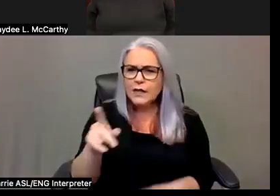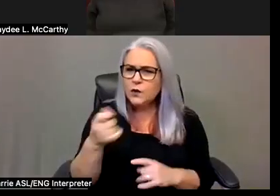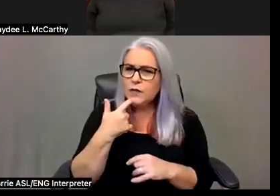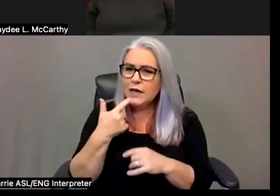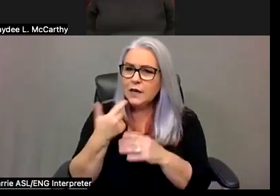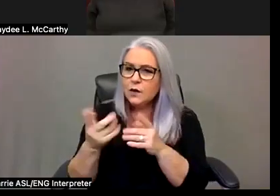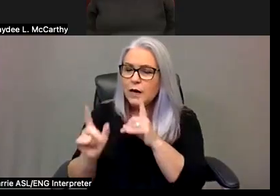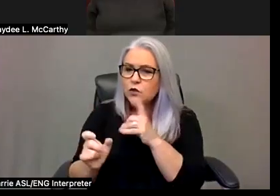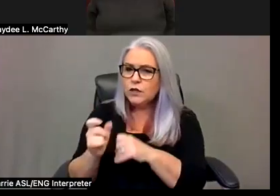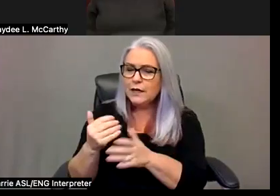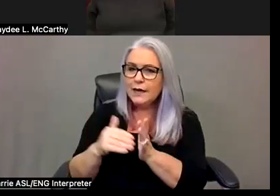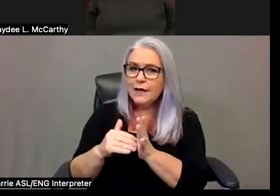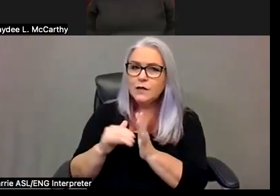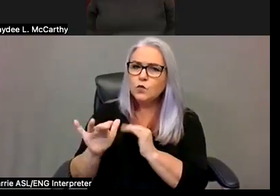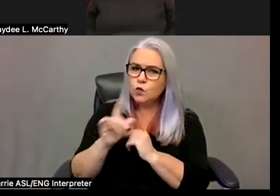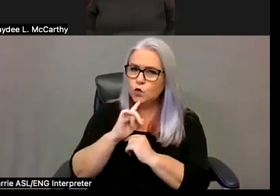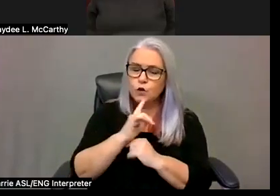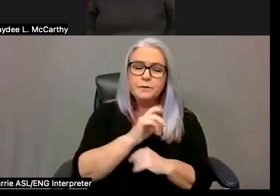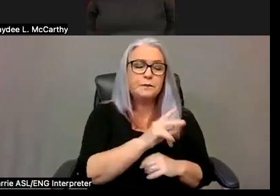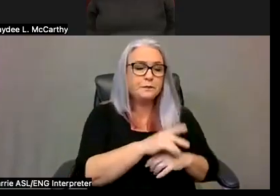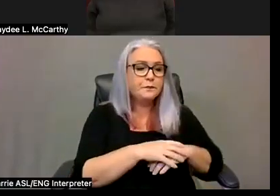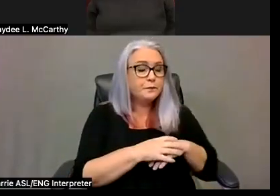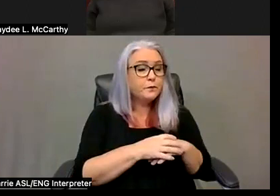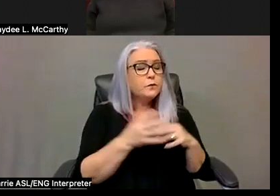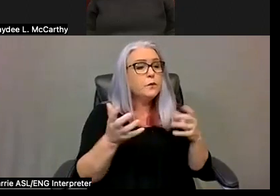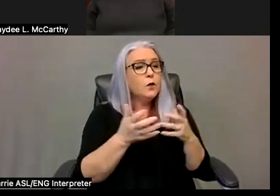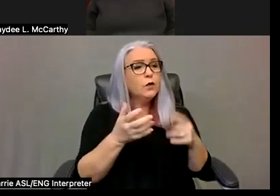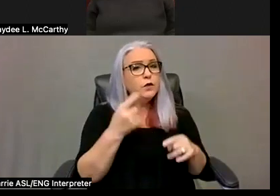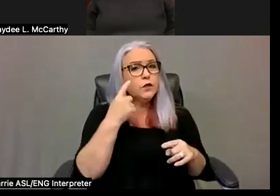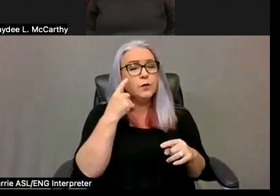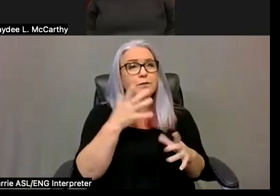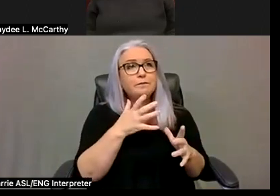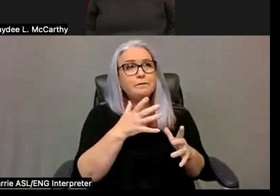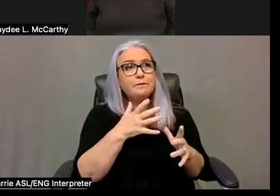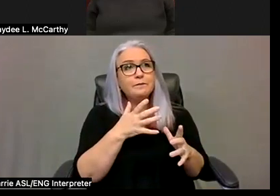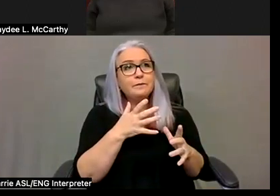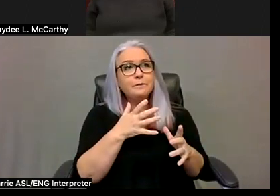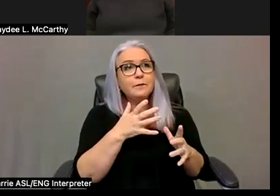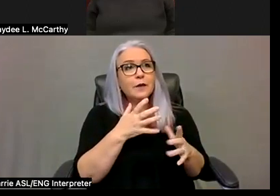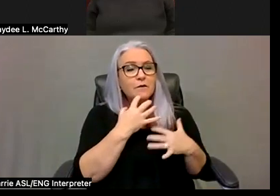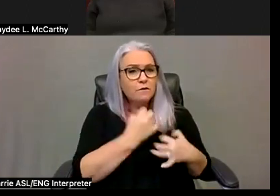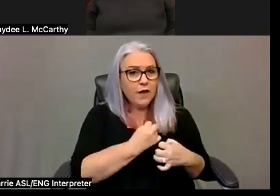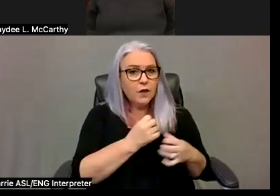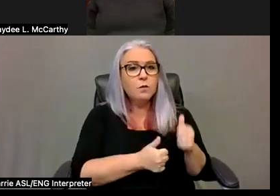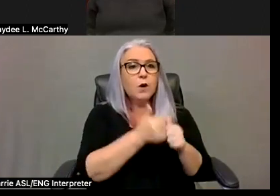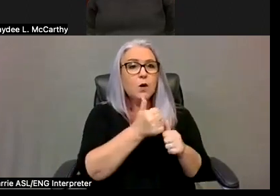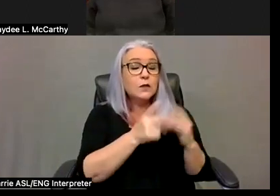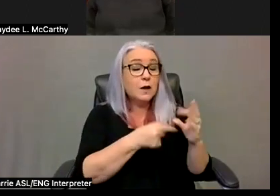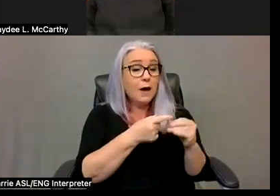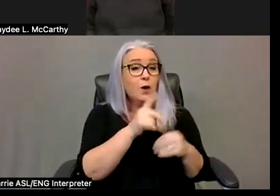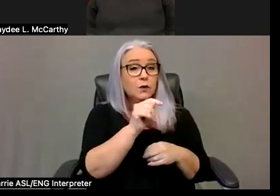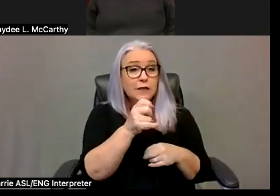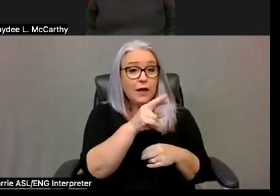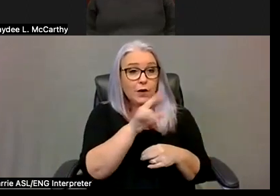me. Sure, I can repeat the question. Thank you. What do you value most about Tarrytown, and what do